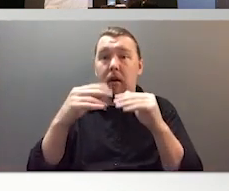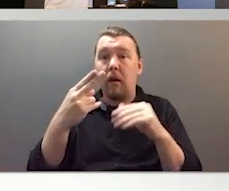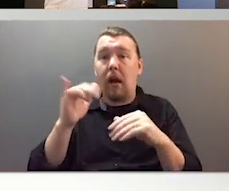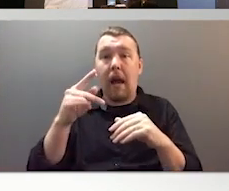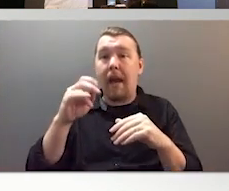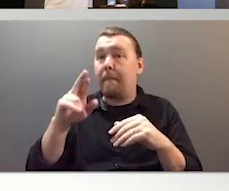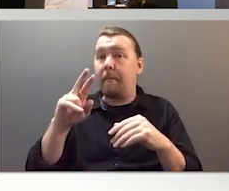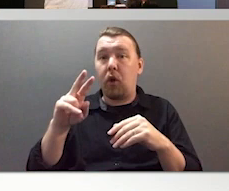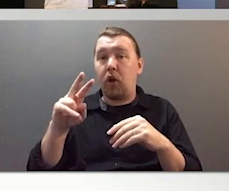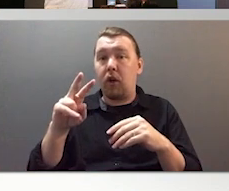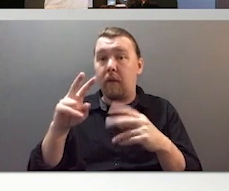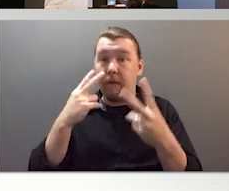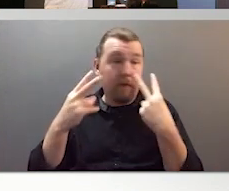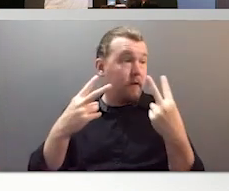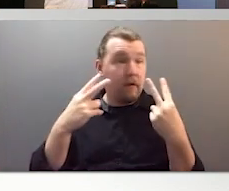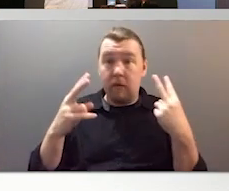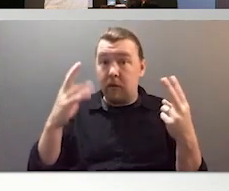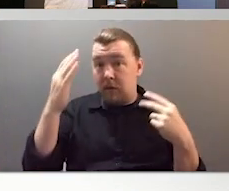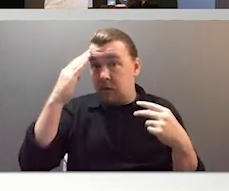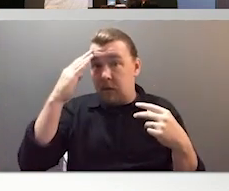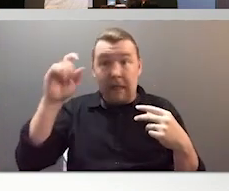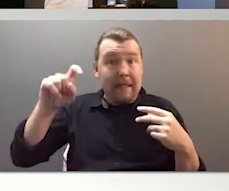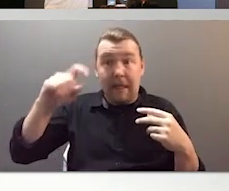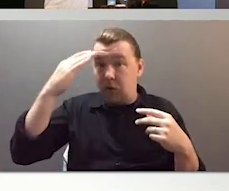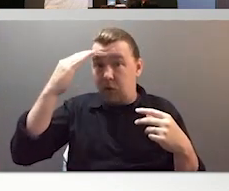can attend to, and then we'll work from there.